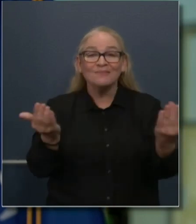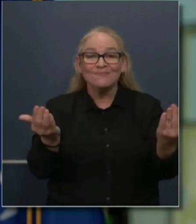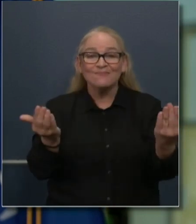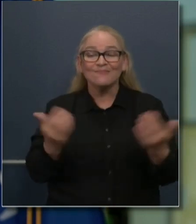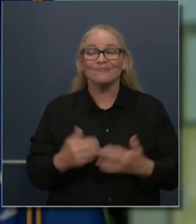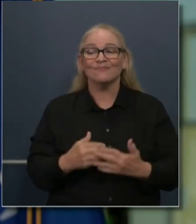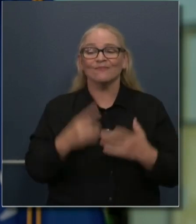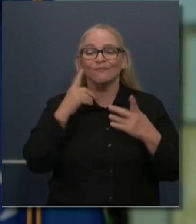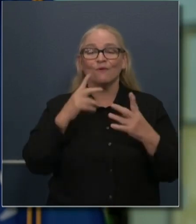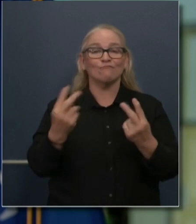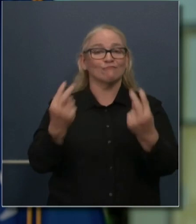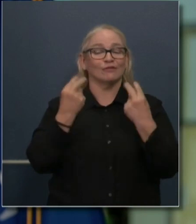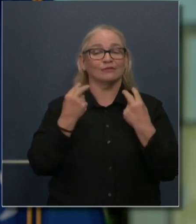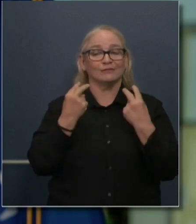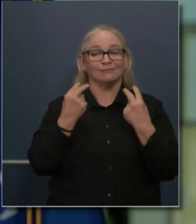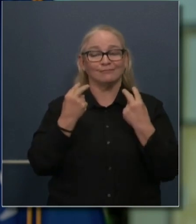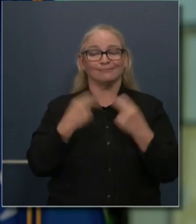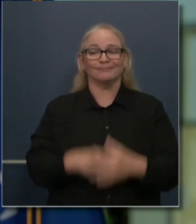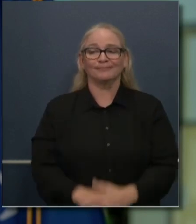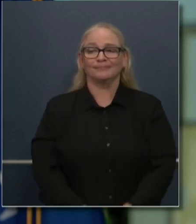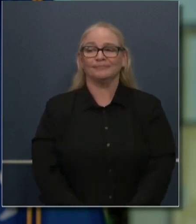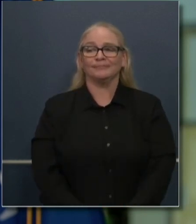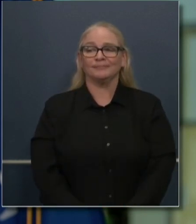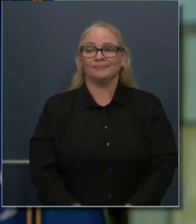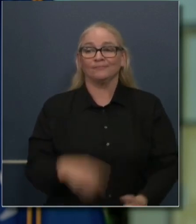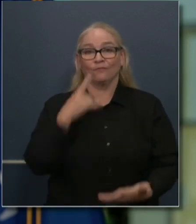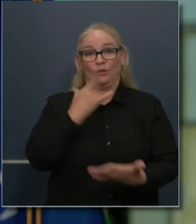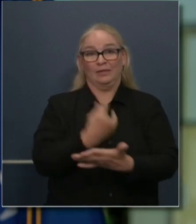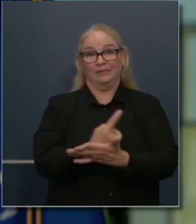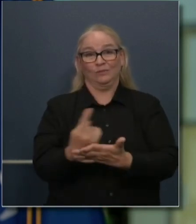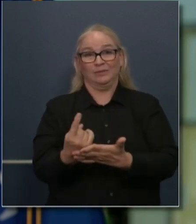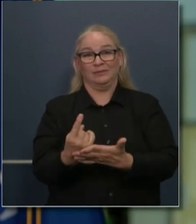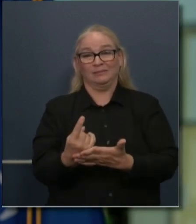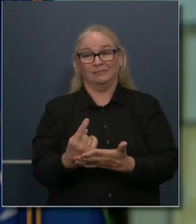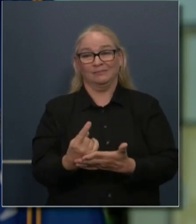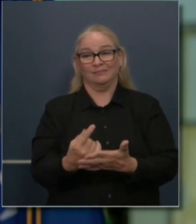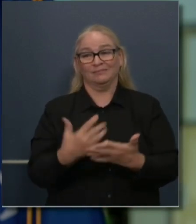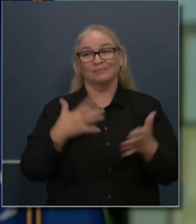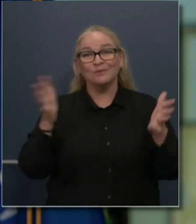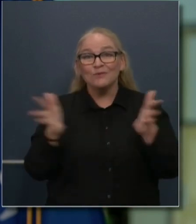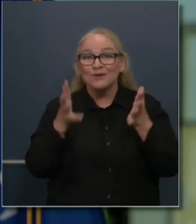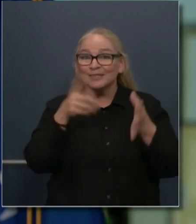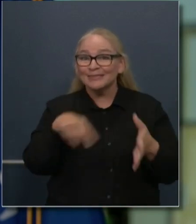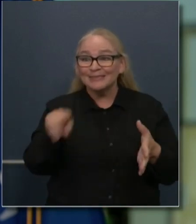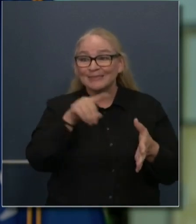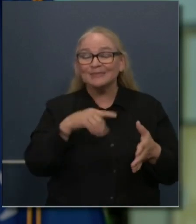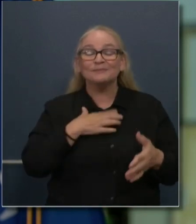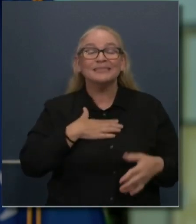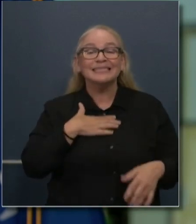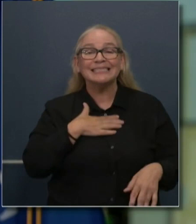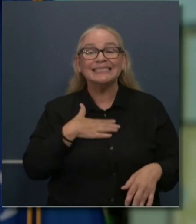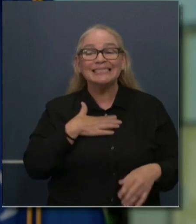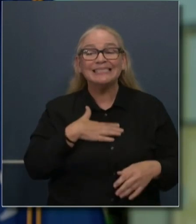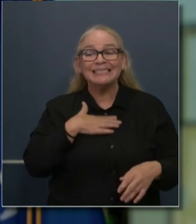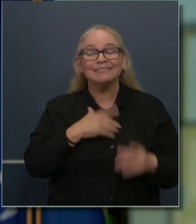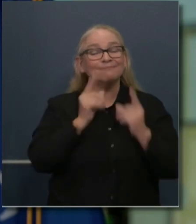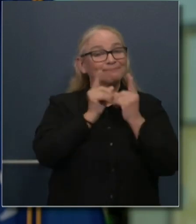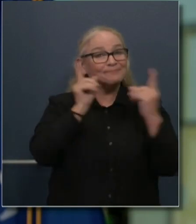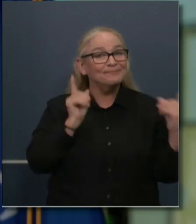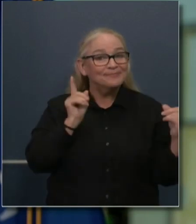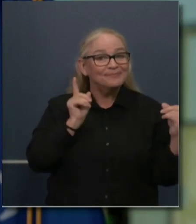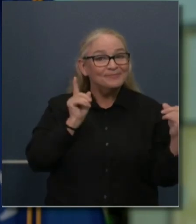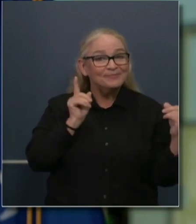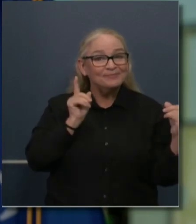today and the week, and encourage you to, again, practice that social distancing, physically